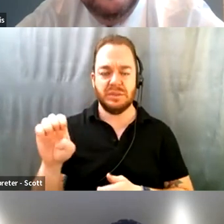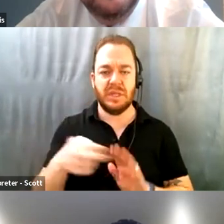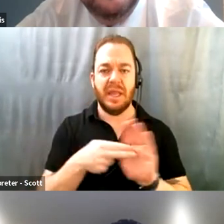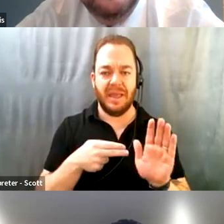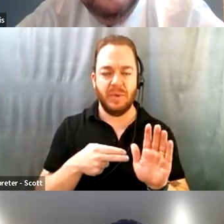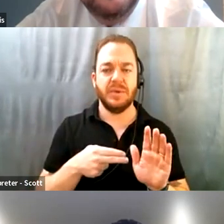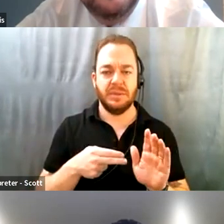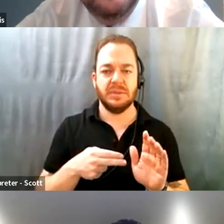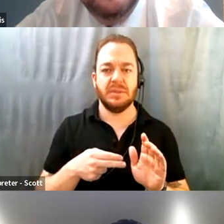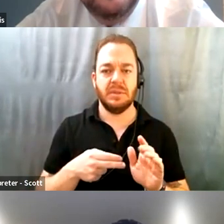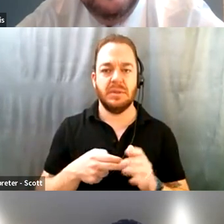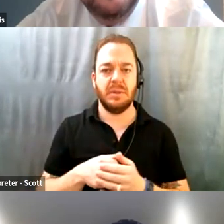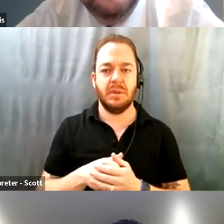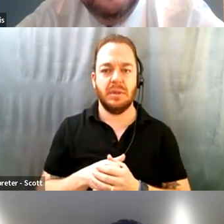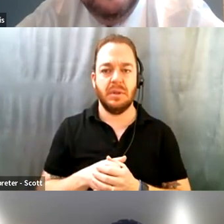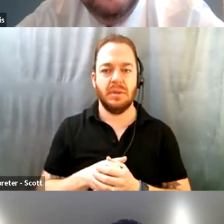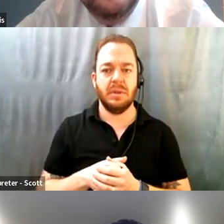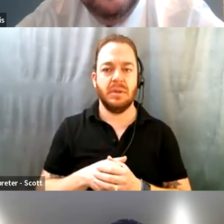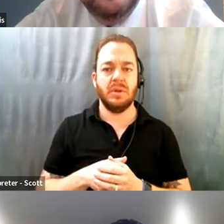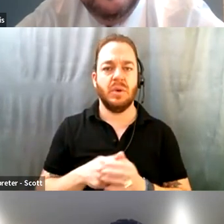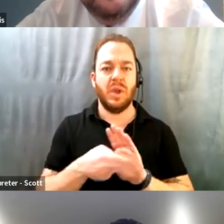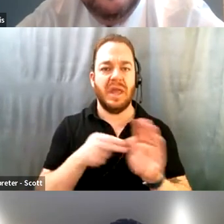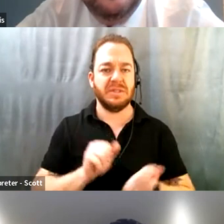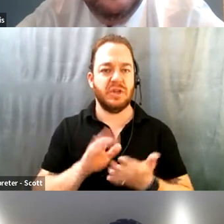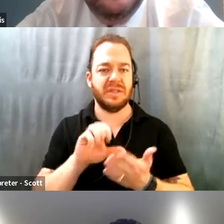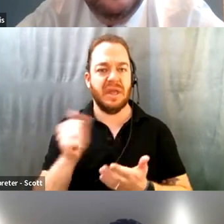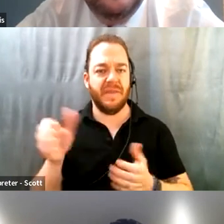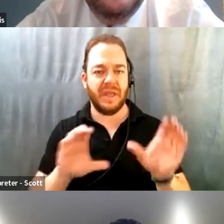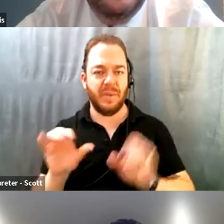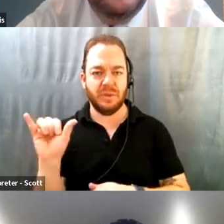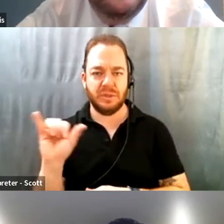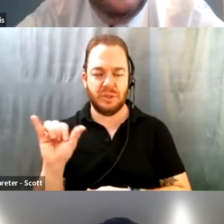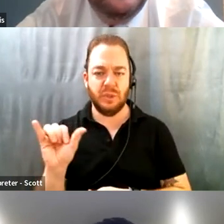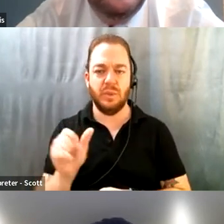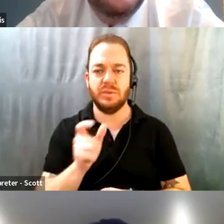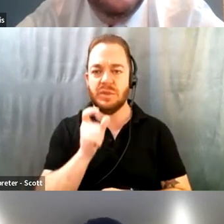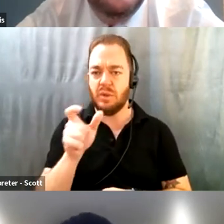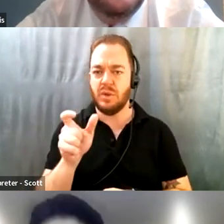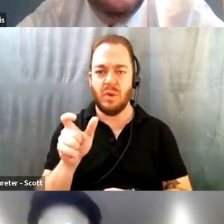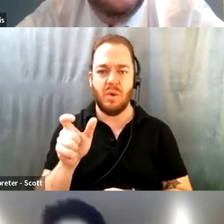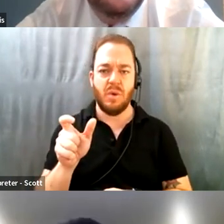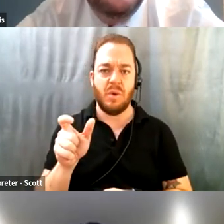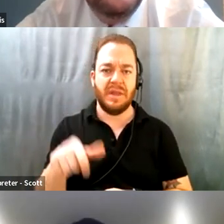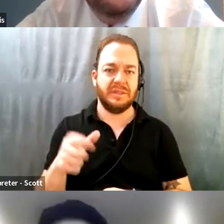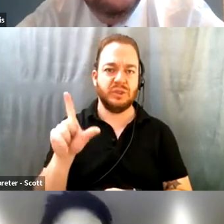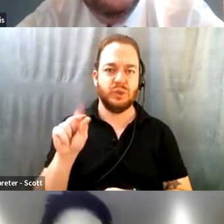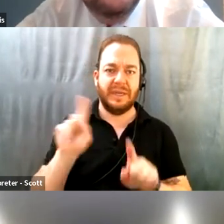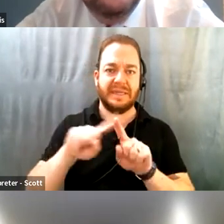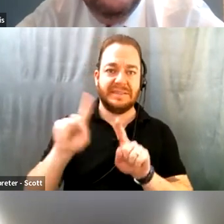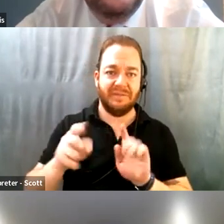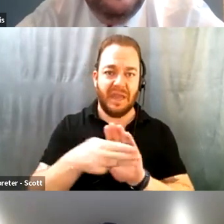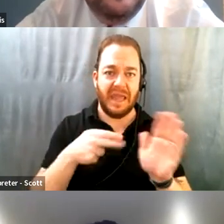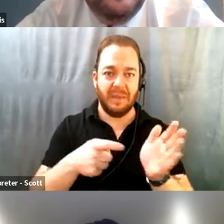this, or labels that address other chemicals as well. That way you don't have, you know, 20 different labels that you're trying to